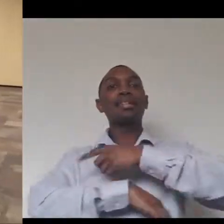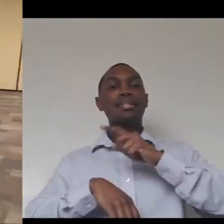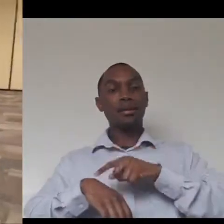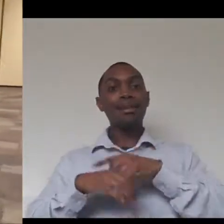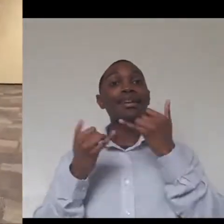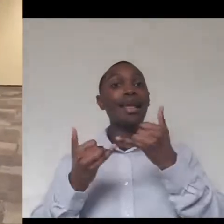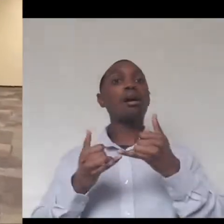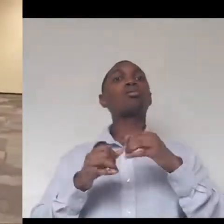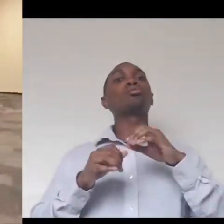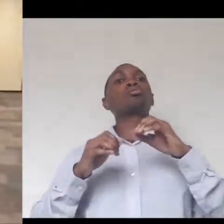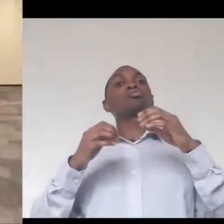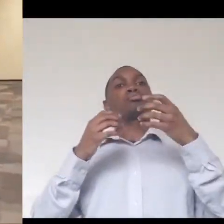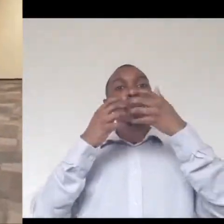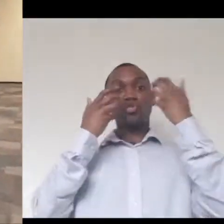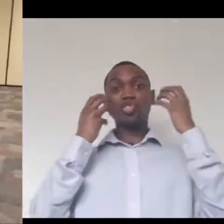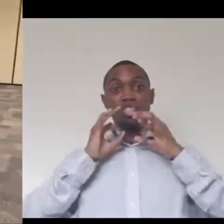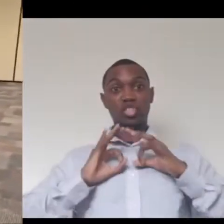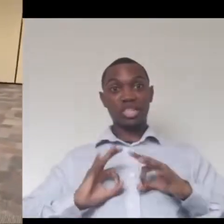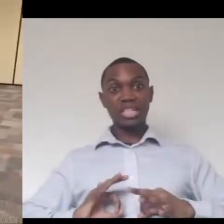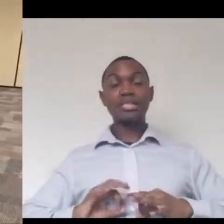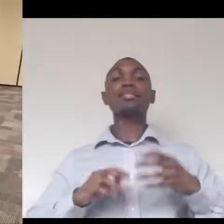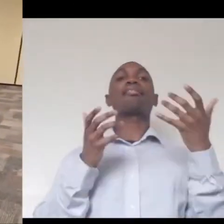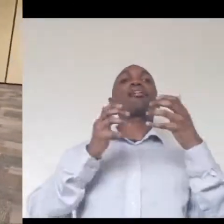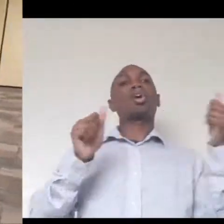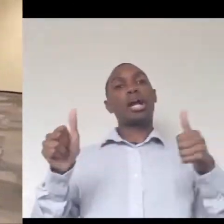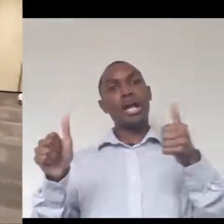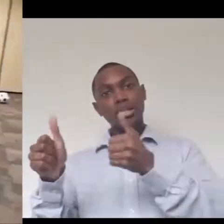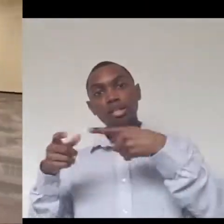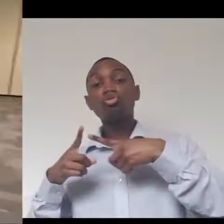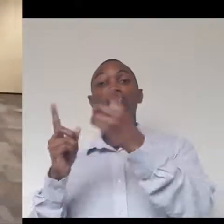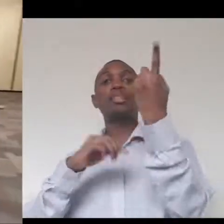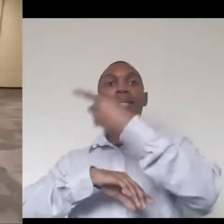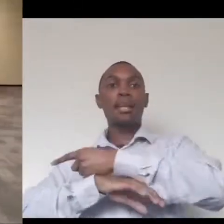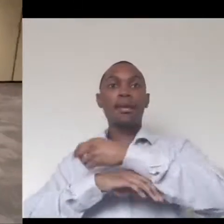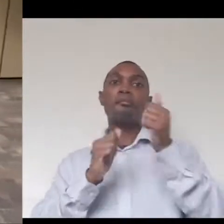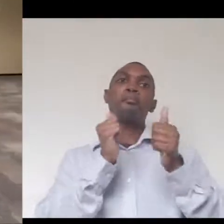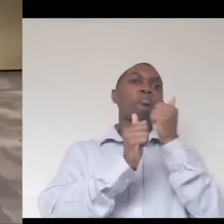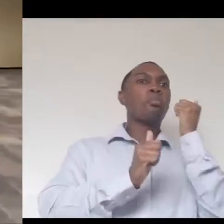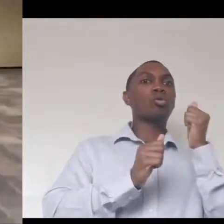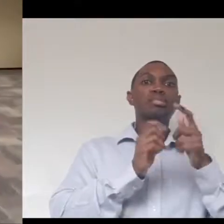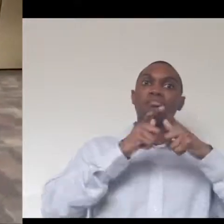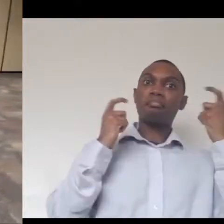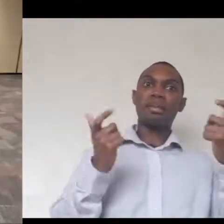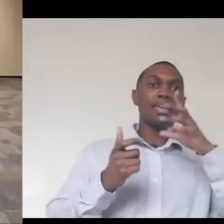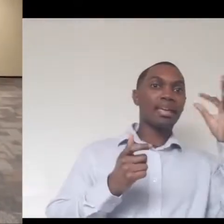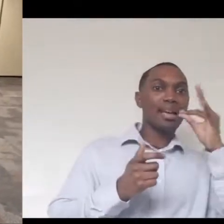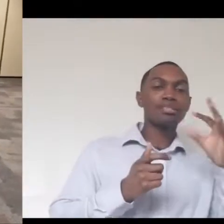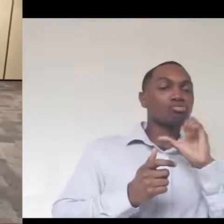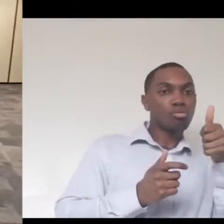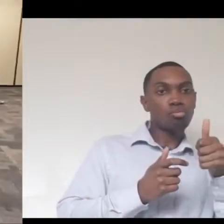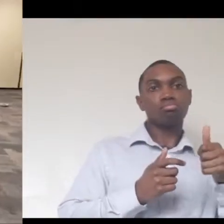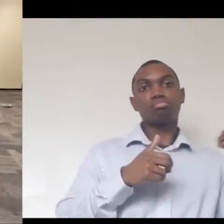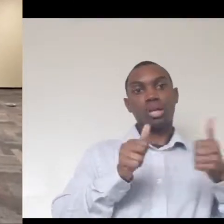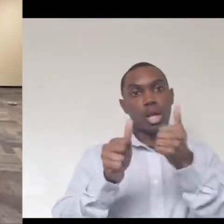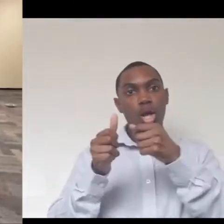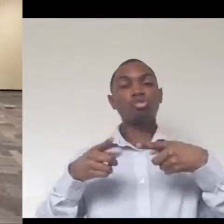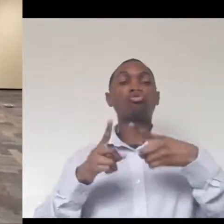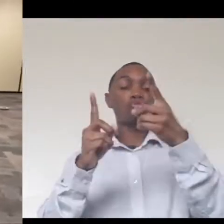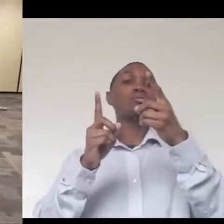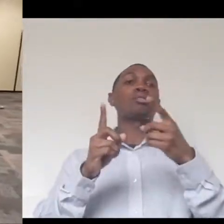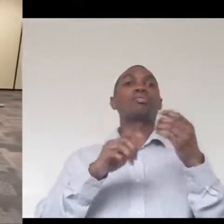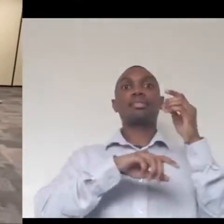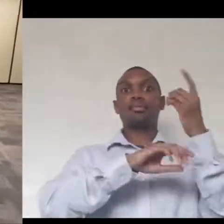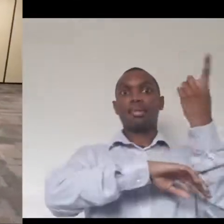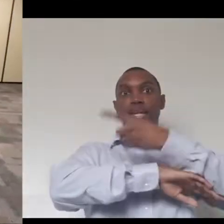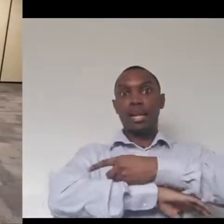during the day, unlike a lot of cat species, so they need those stripes to help absorb the sun's rays so